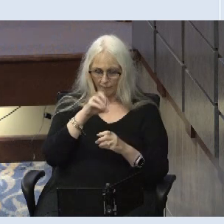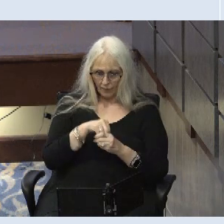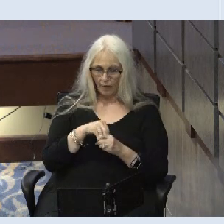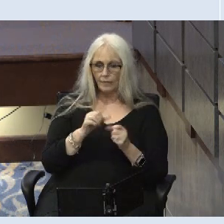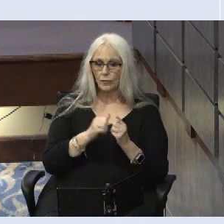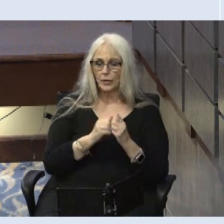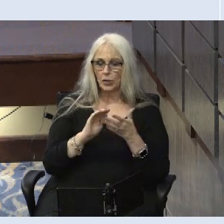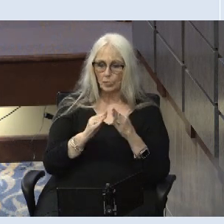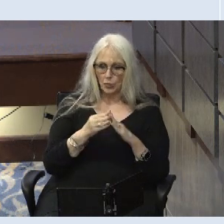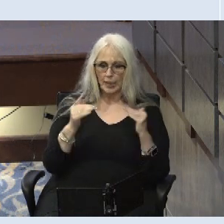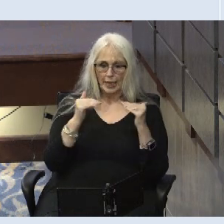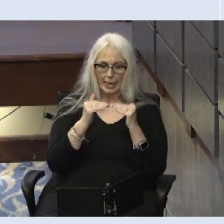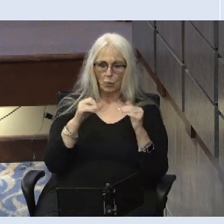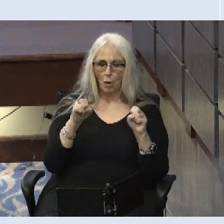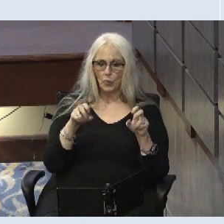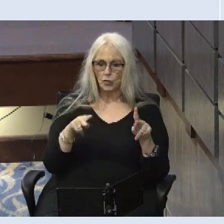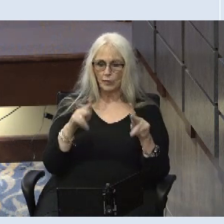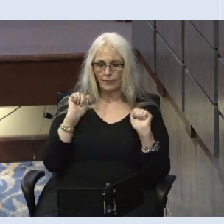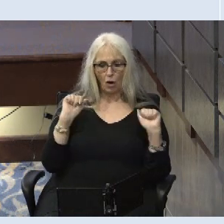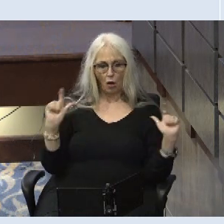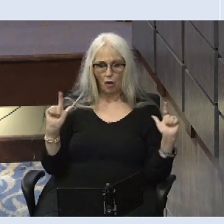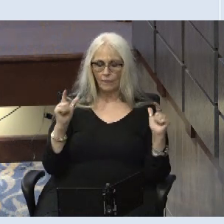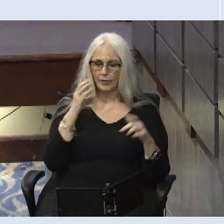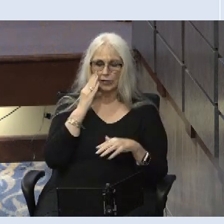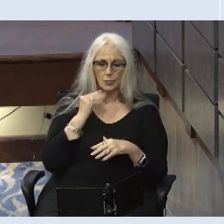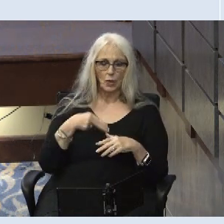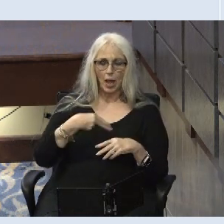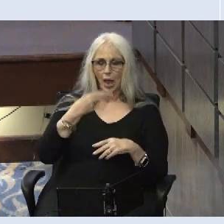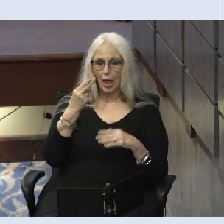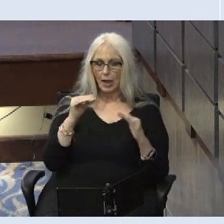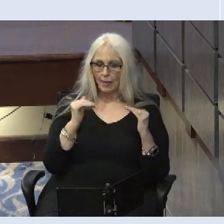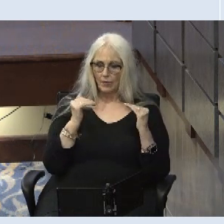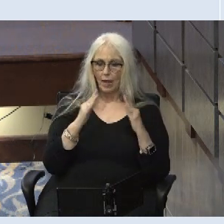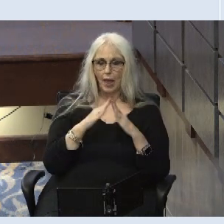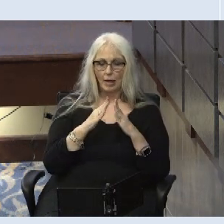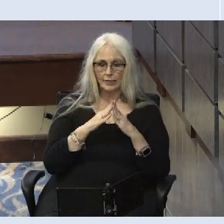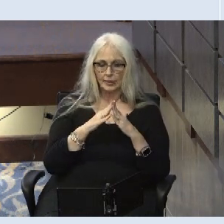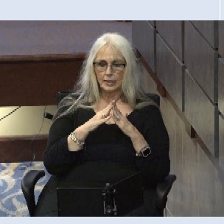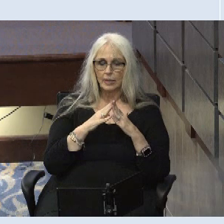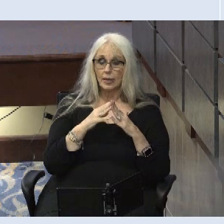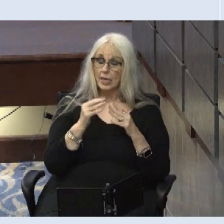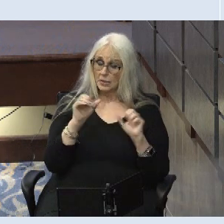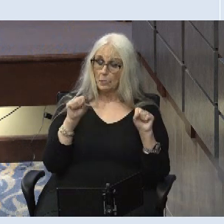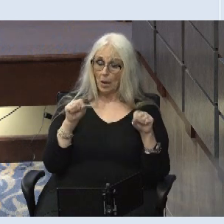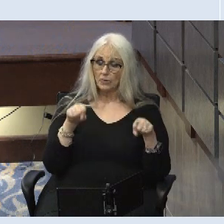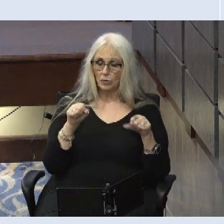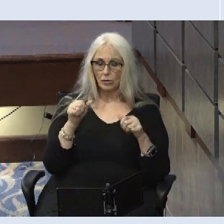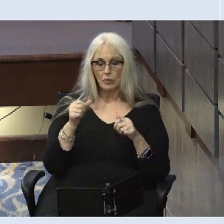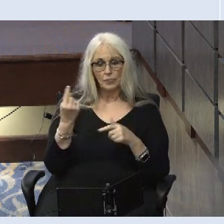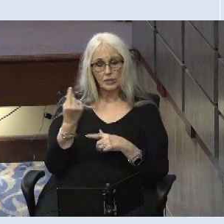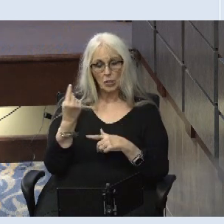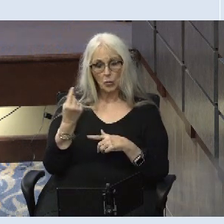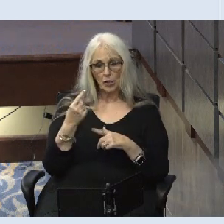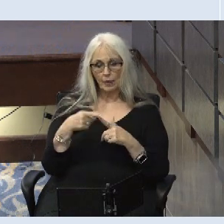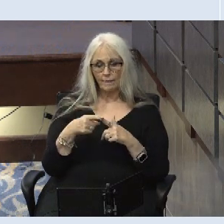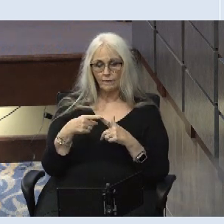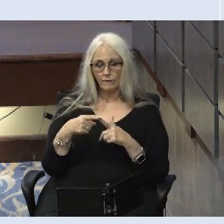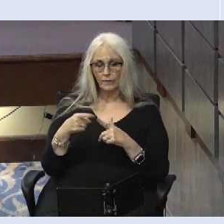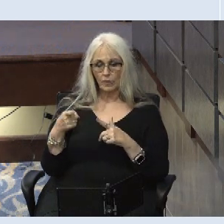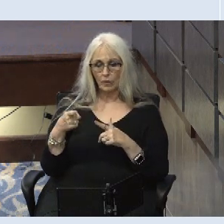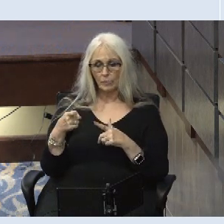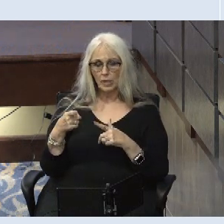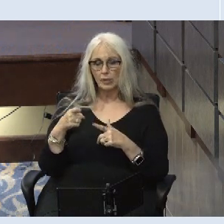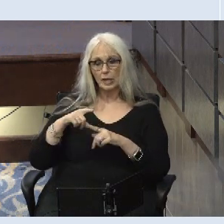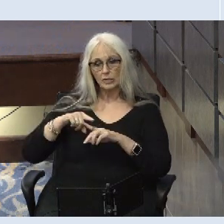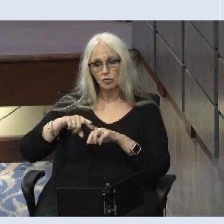equal opportunity for all to experience high-quality housing, and that it is possible for someone to go from what is thought to be a drain on